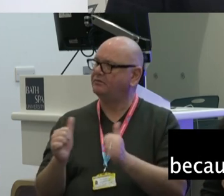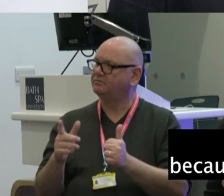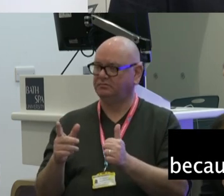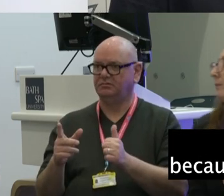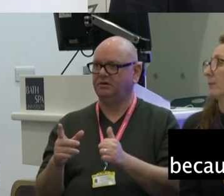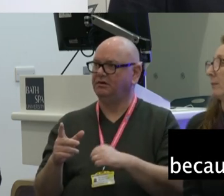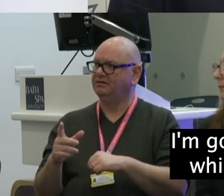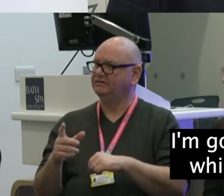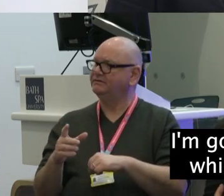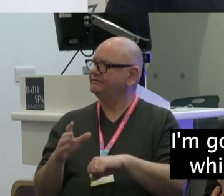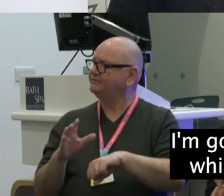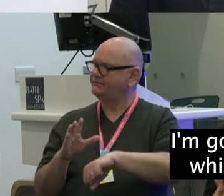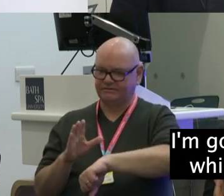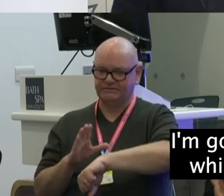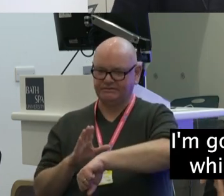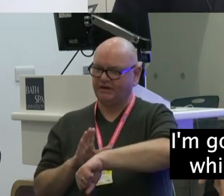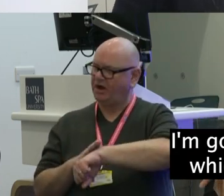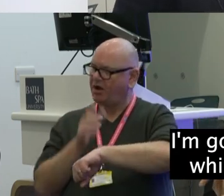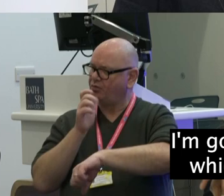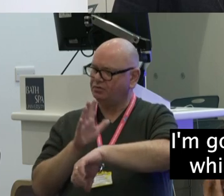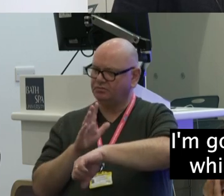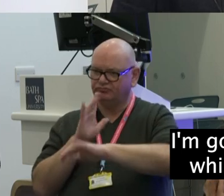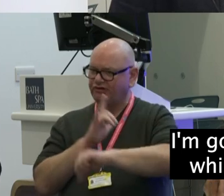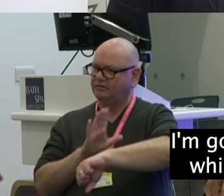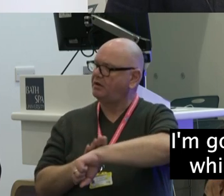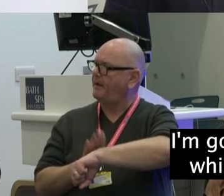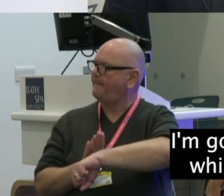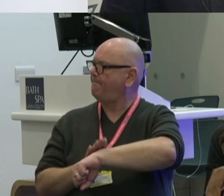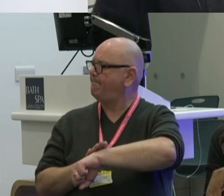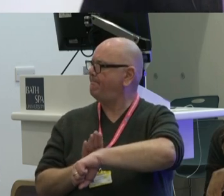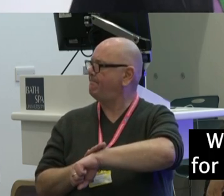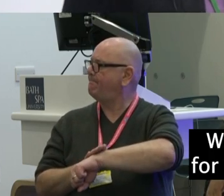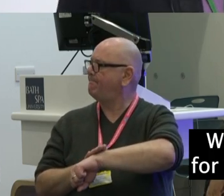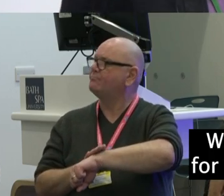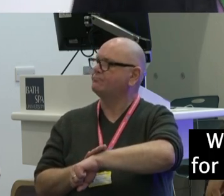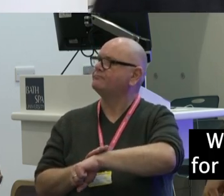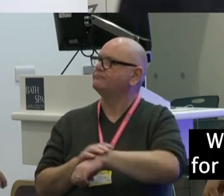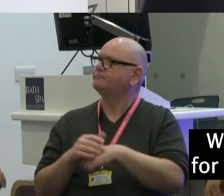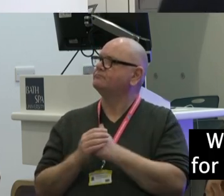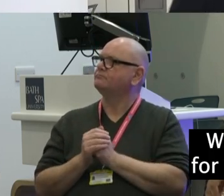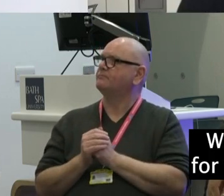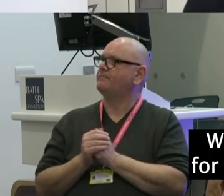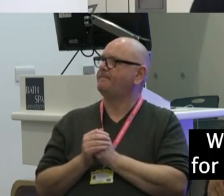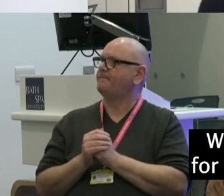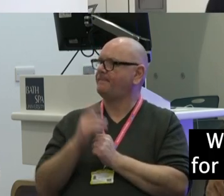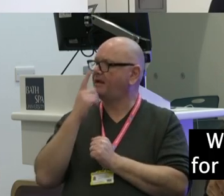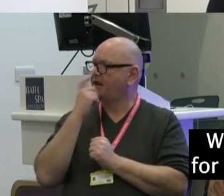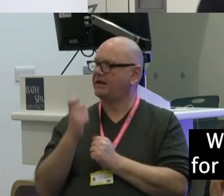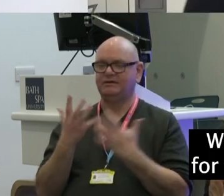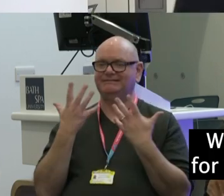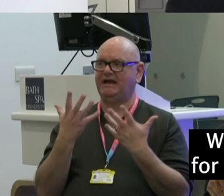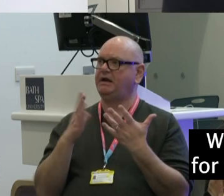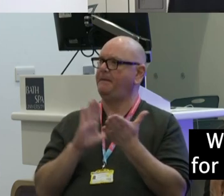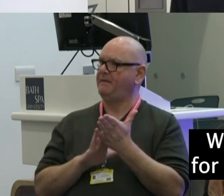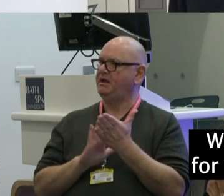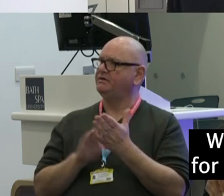because we actually have the time, see, I'm going to look for time at this thing, which will not tell me the time. We're going to have 10 minutes for you